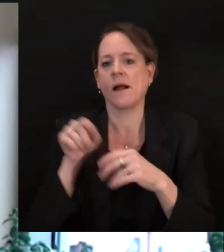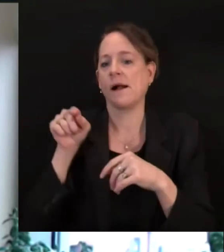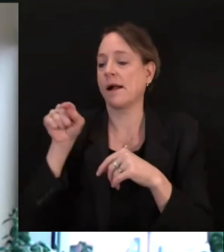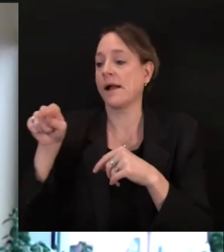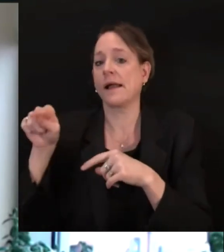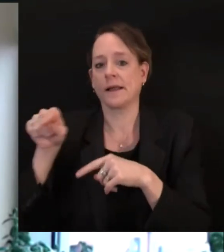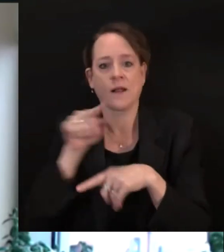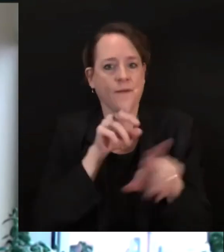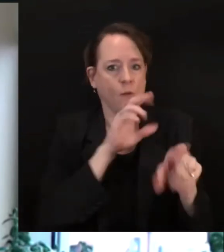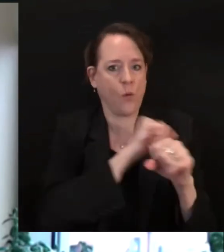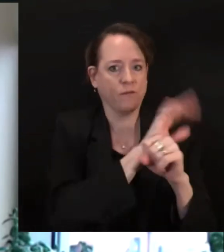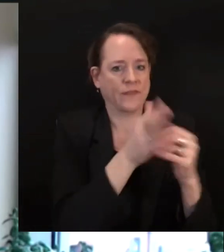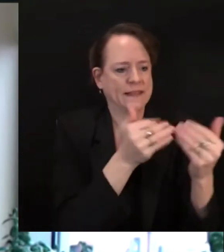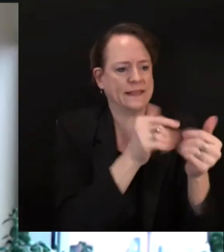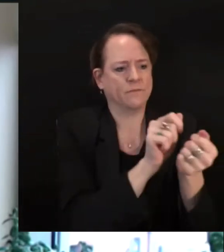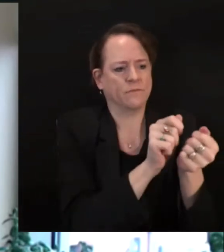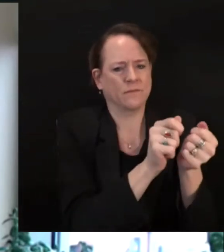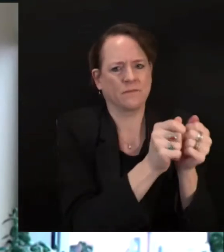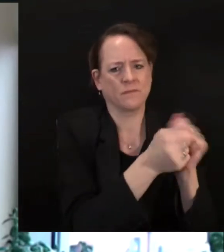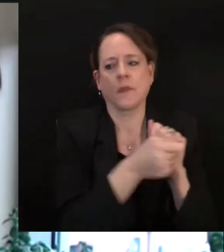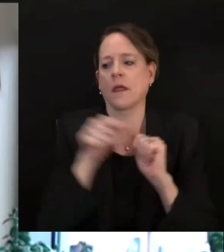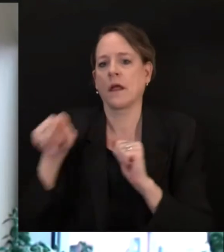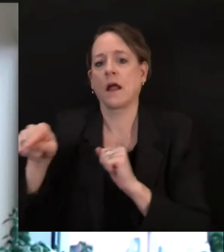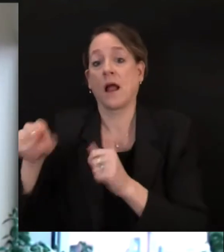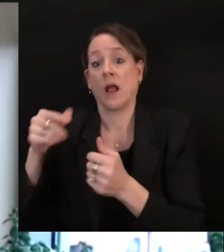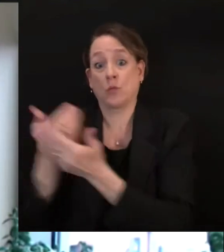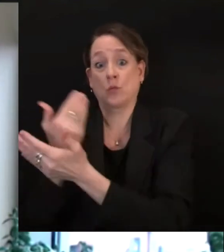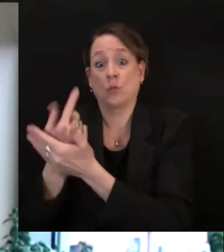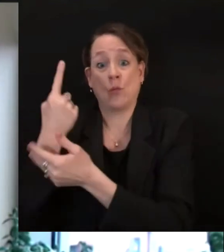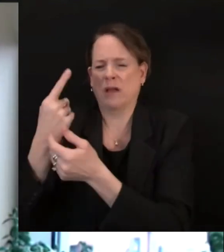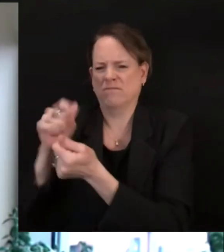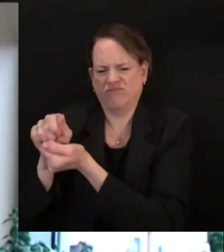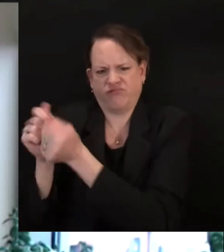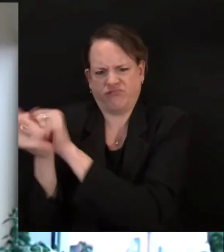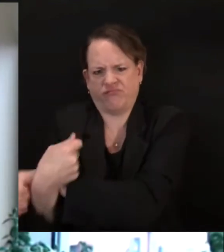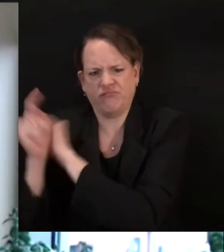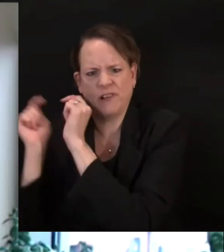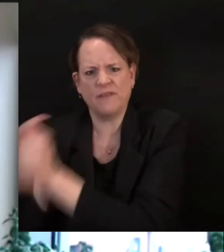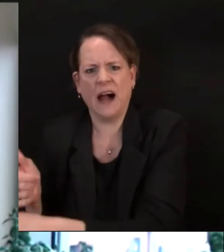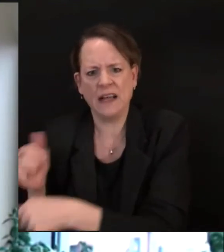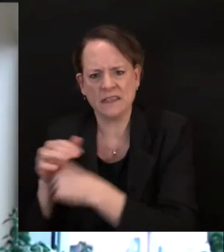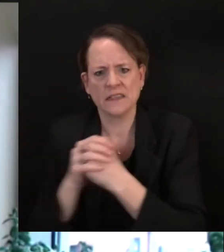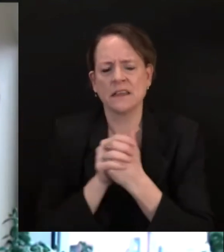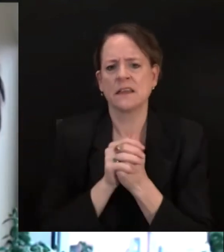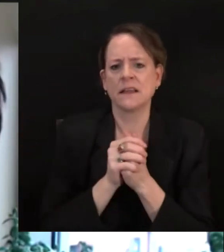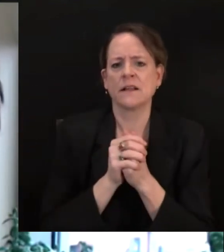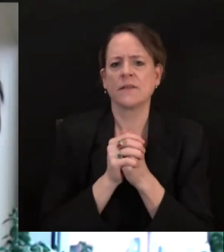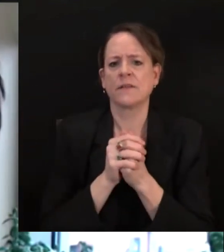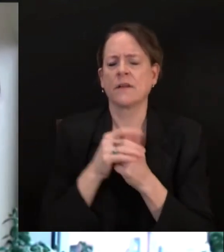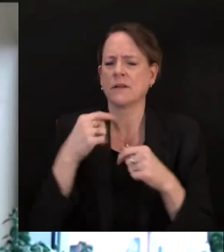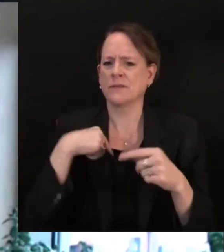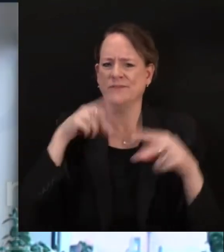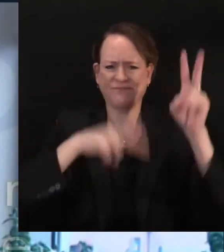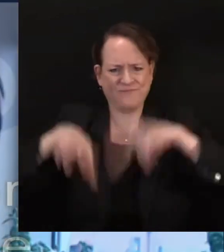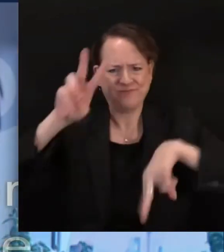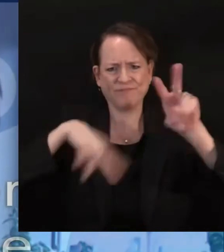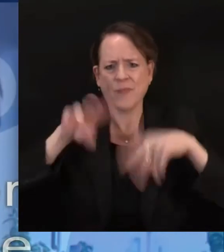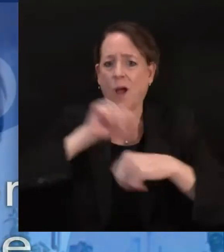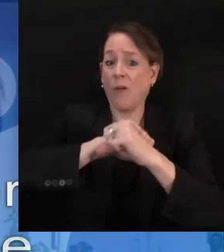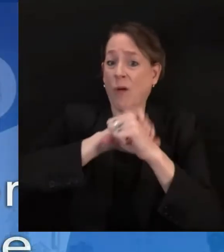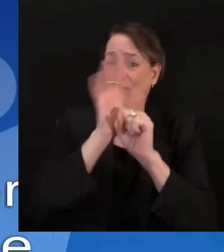We're sequencing viruses that meet certain criteria in certain areas, but so far we've not seen any. Thank you,